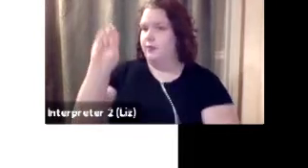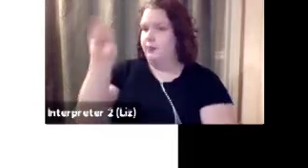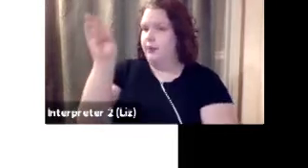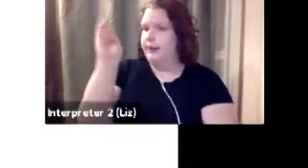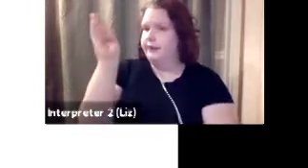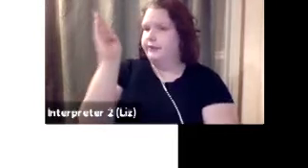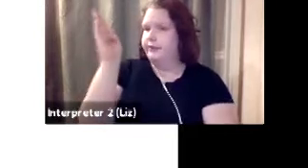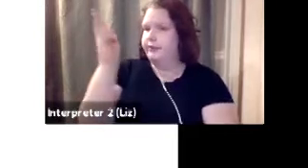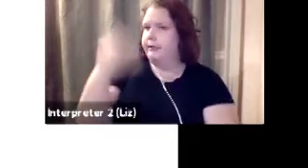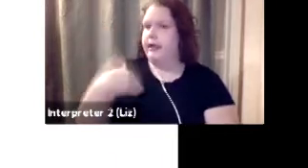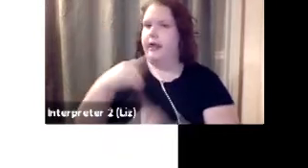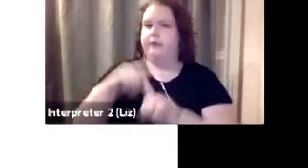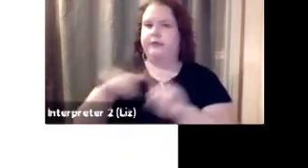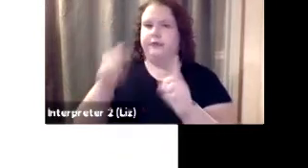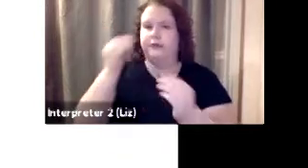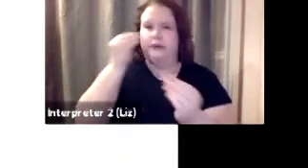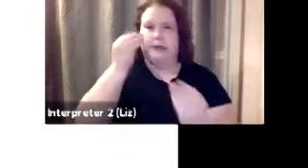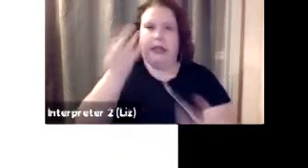different data.